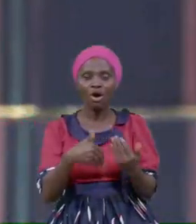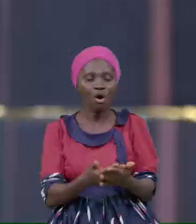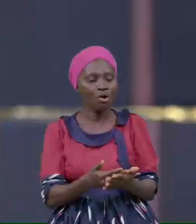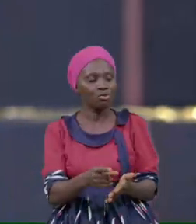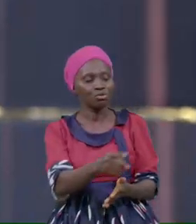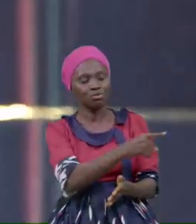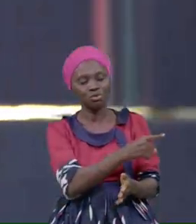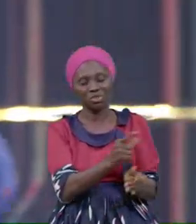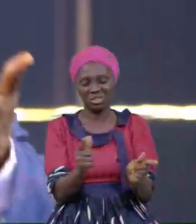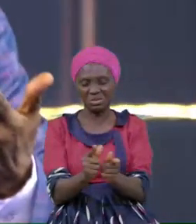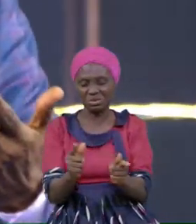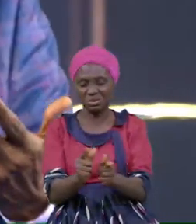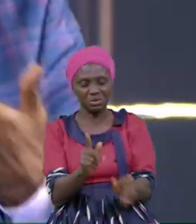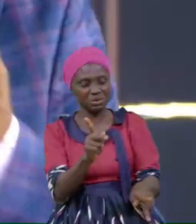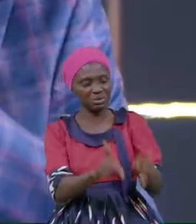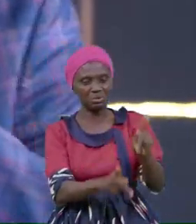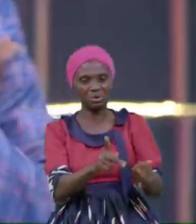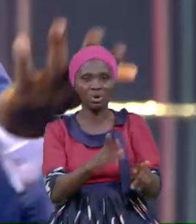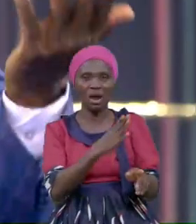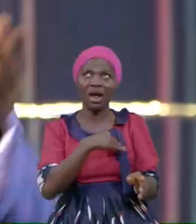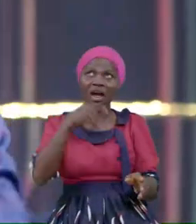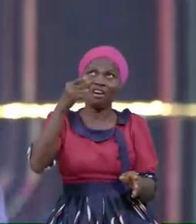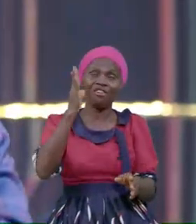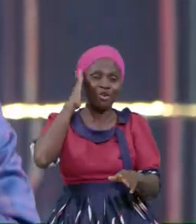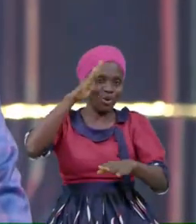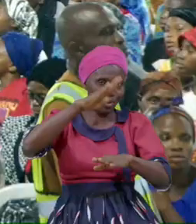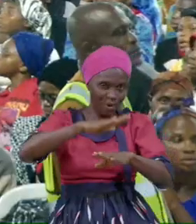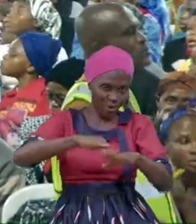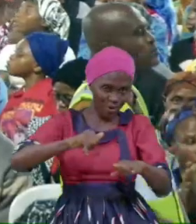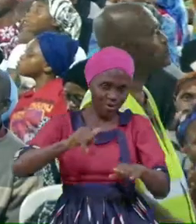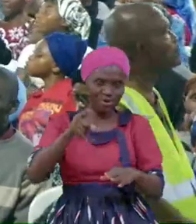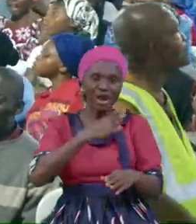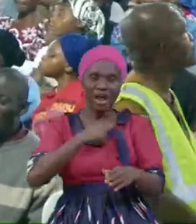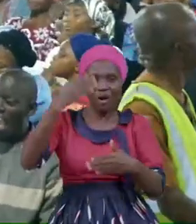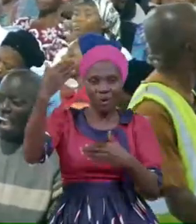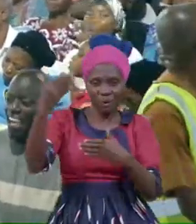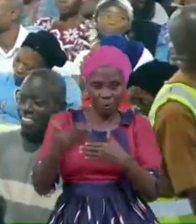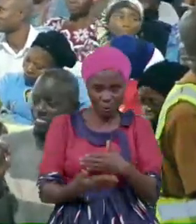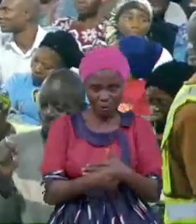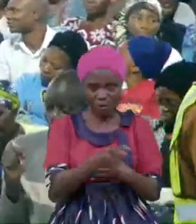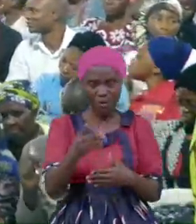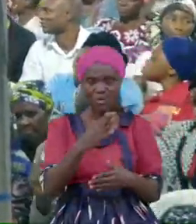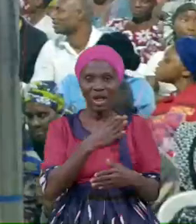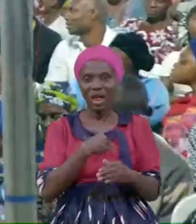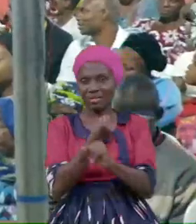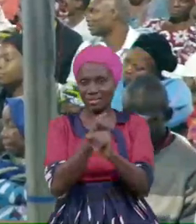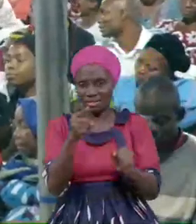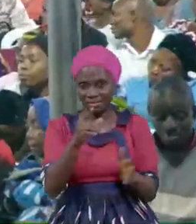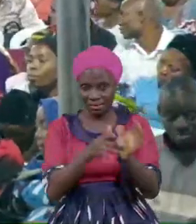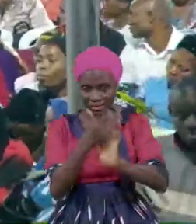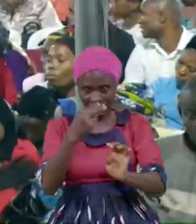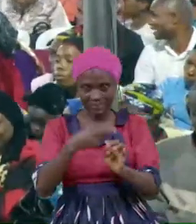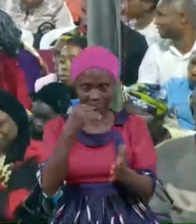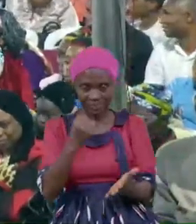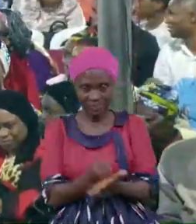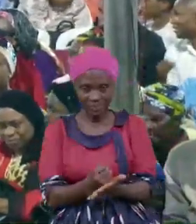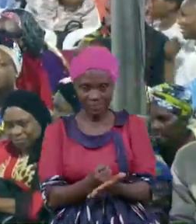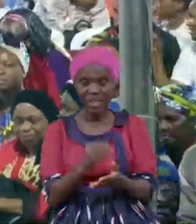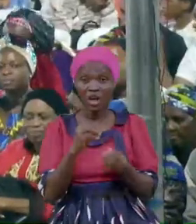the Lord says, keep on coming. Salvation has come to you today. Yeah. Number one, the